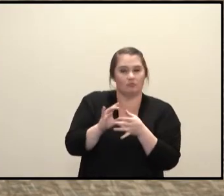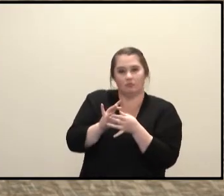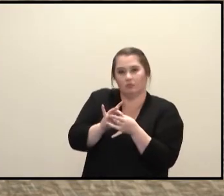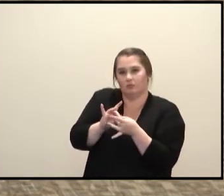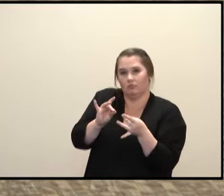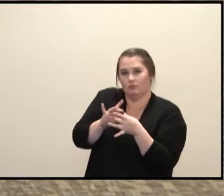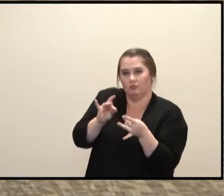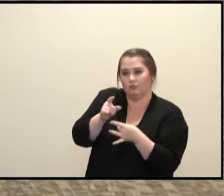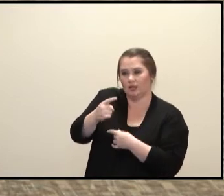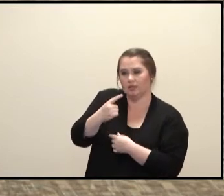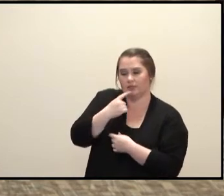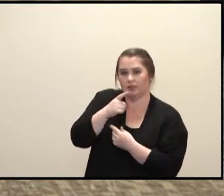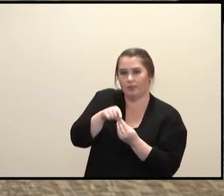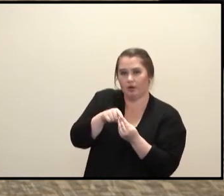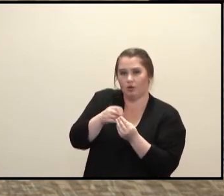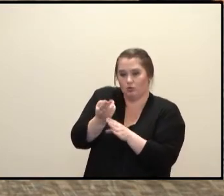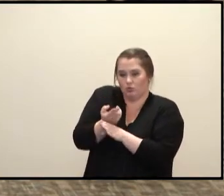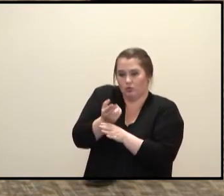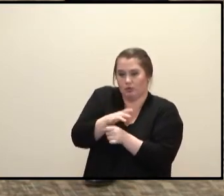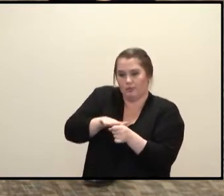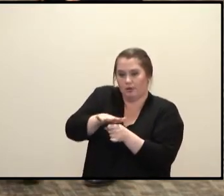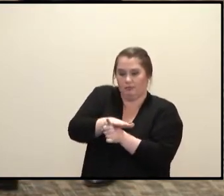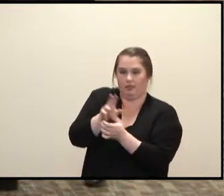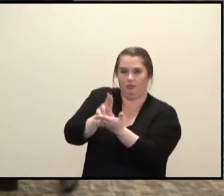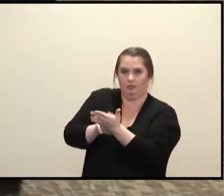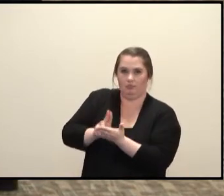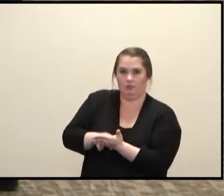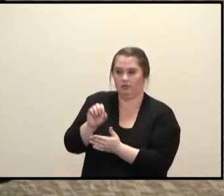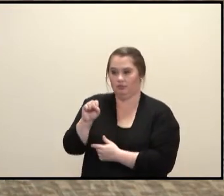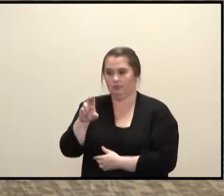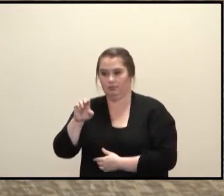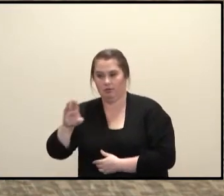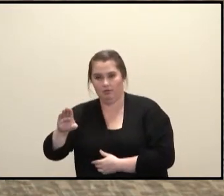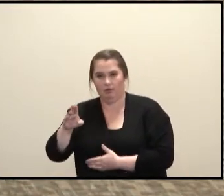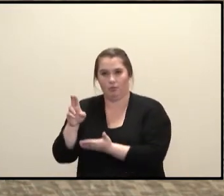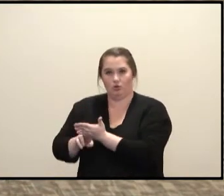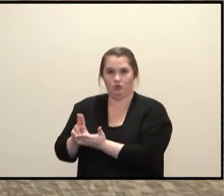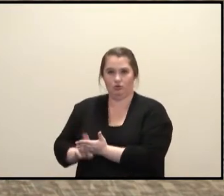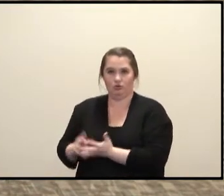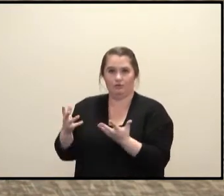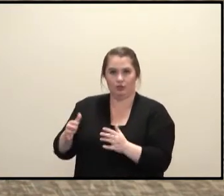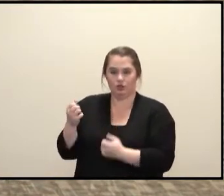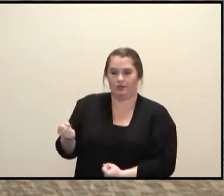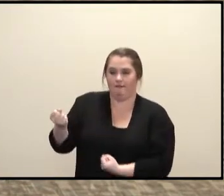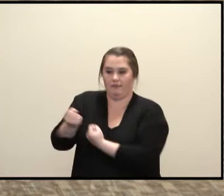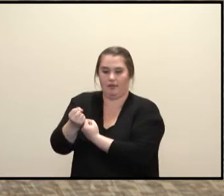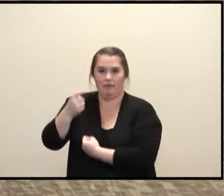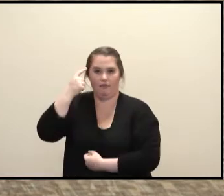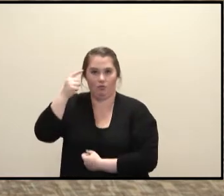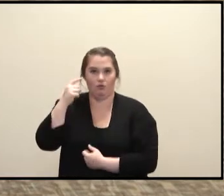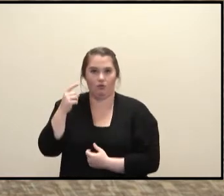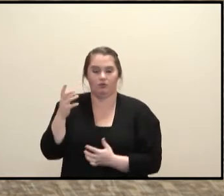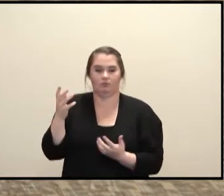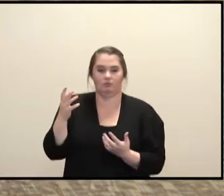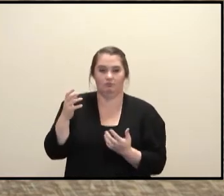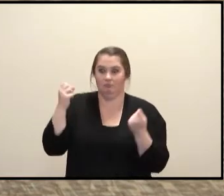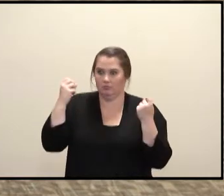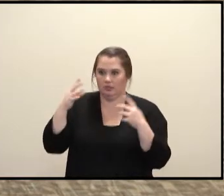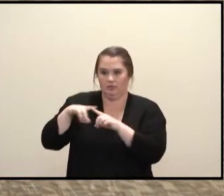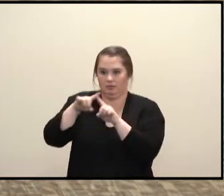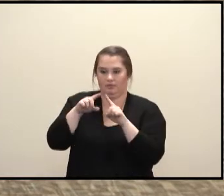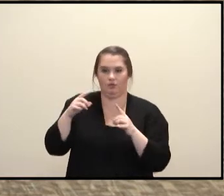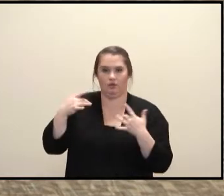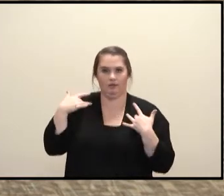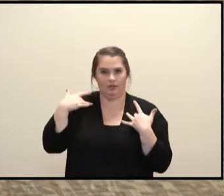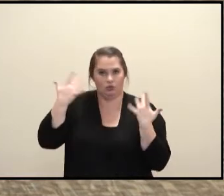about using local contractors and subcontractors, and that's something that had been advocated for on several occasions. I